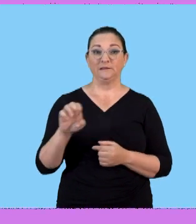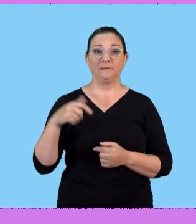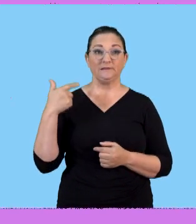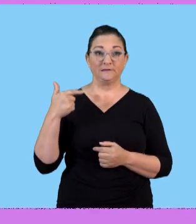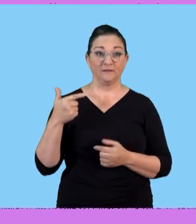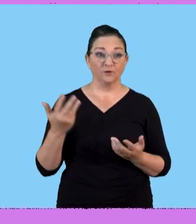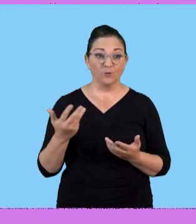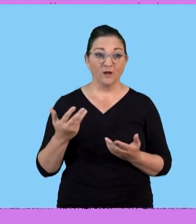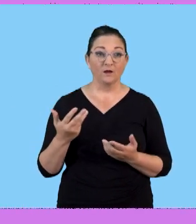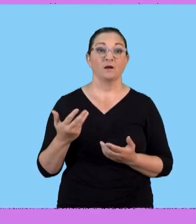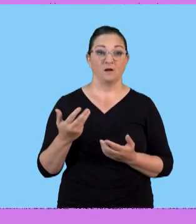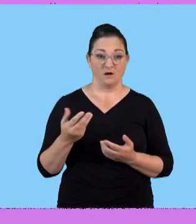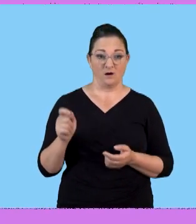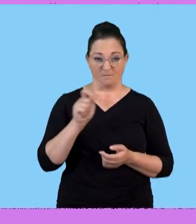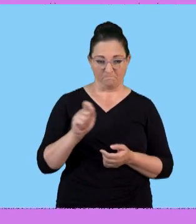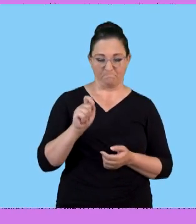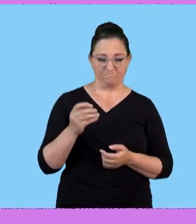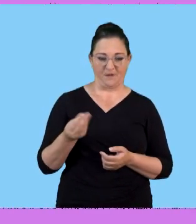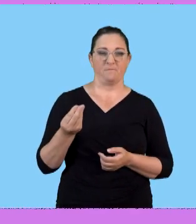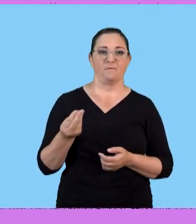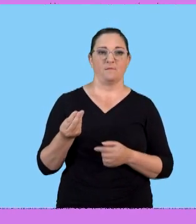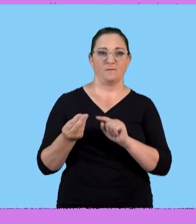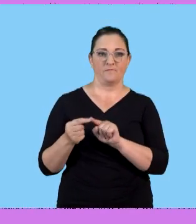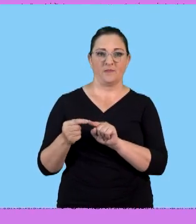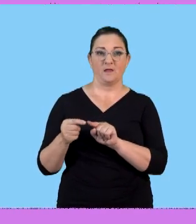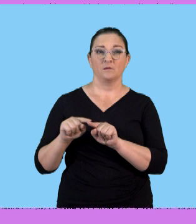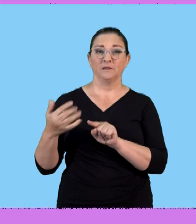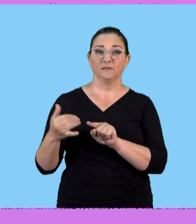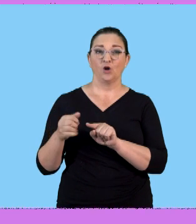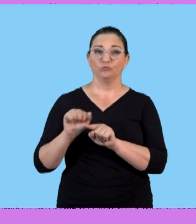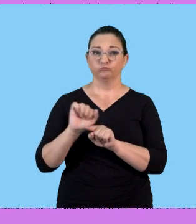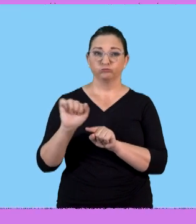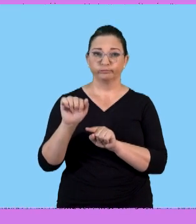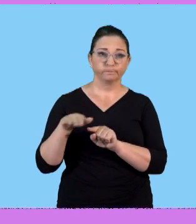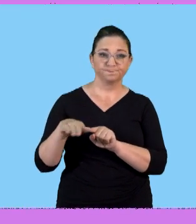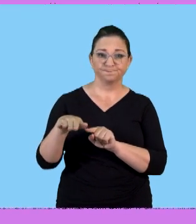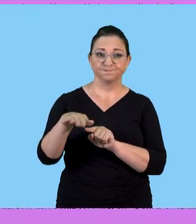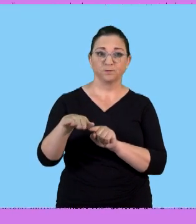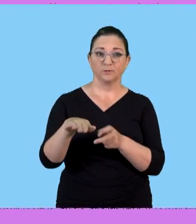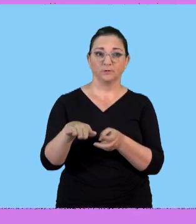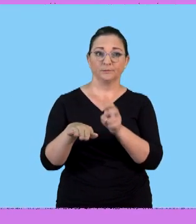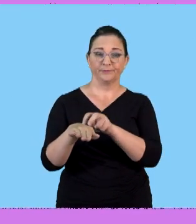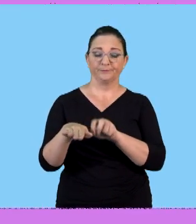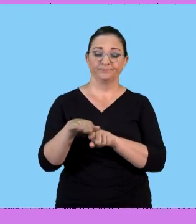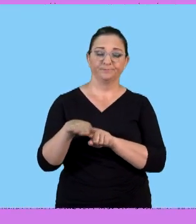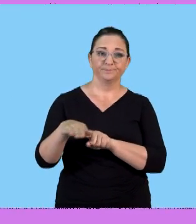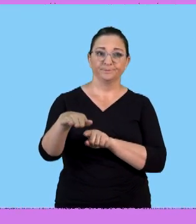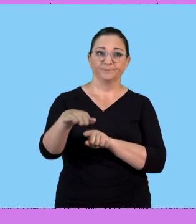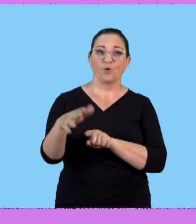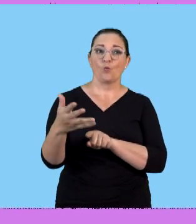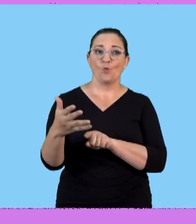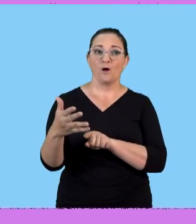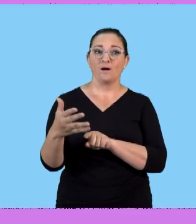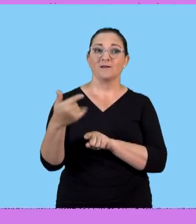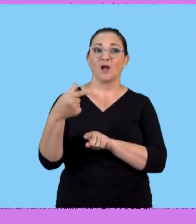East London. We agree. Okay, then we are saying he's dropping his friend off, so he'll pick him up here in East London and drop him